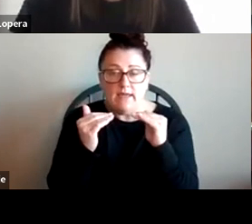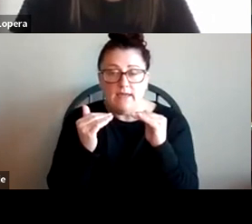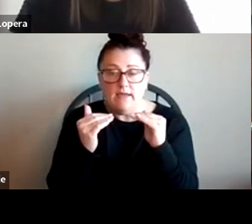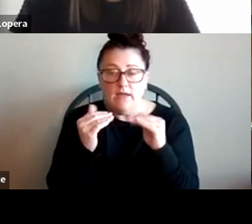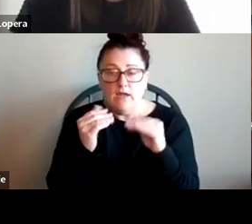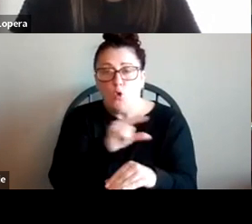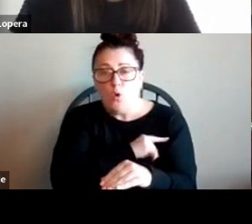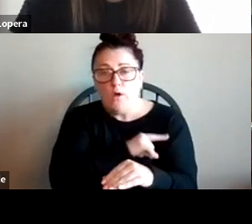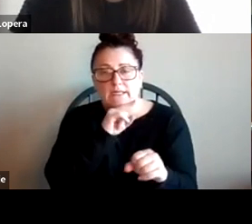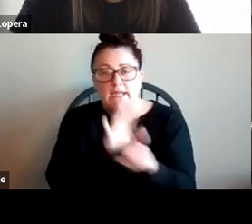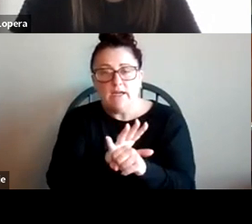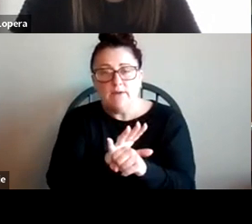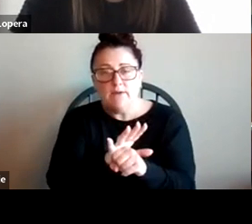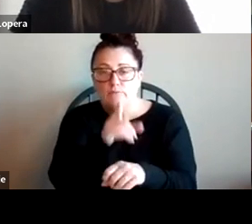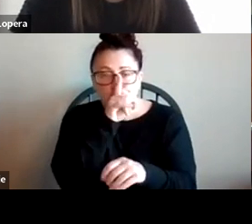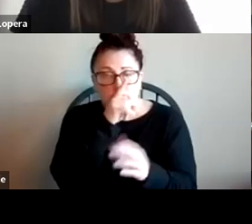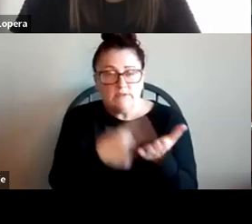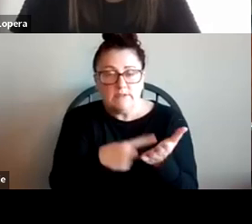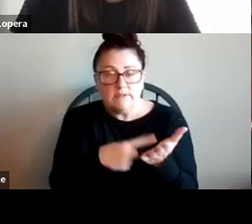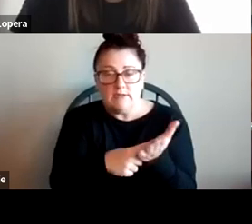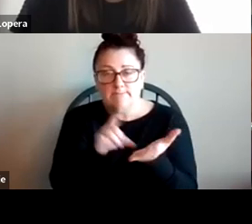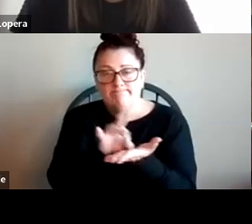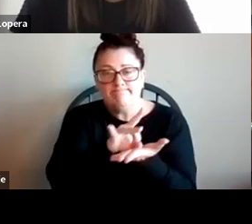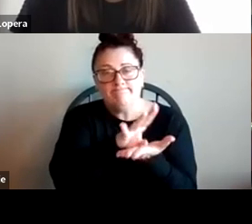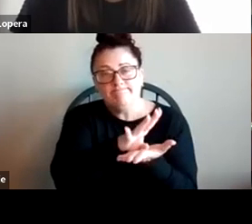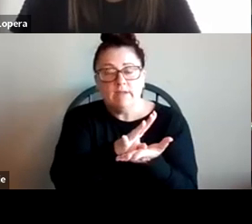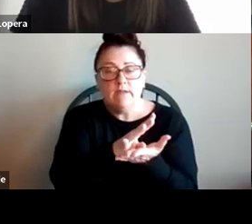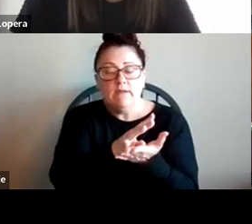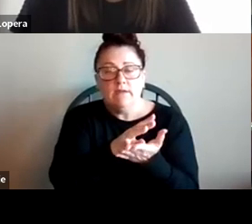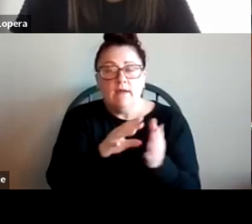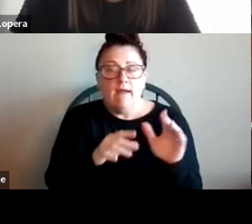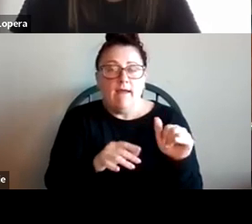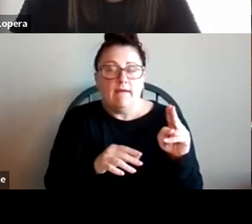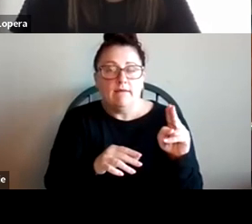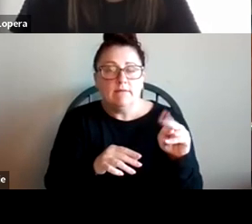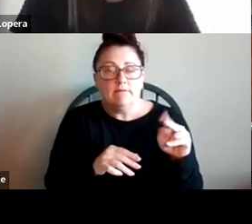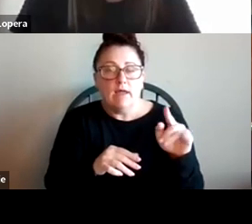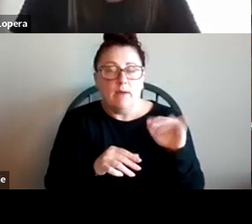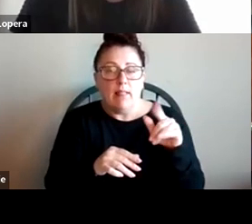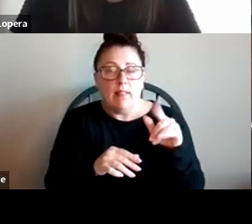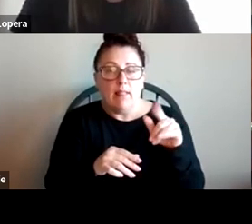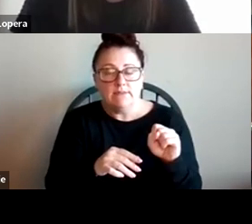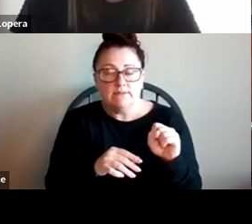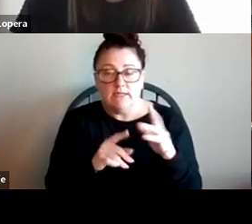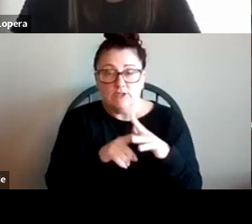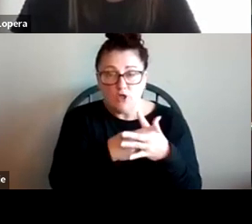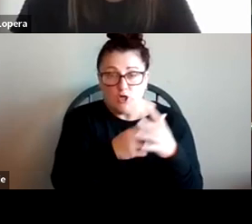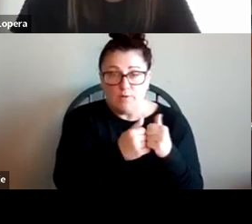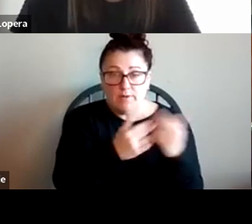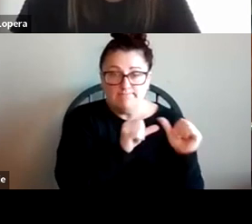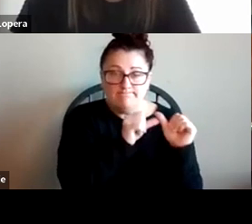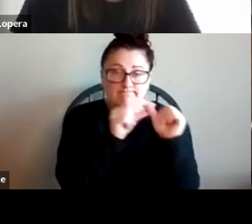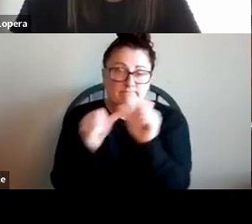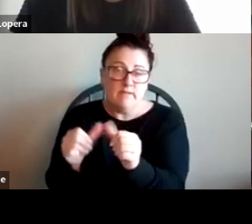quality guarantee, but what we don't talk about is eradicating anti-Blackness. It started with this, and it continues with this, with